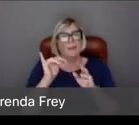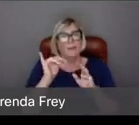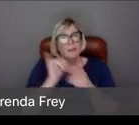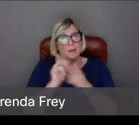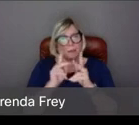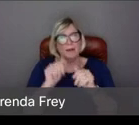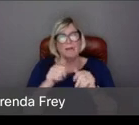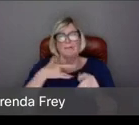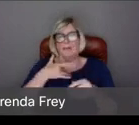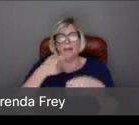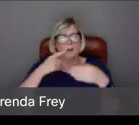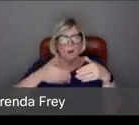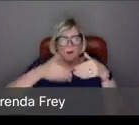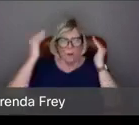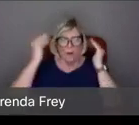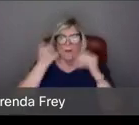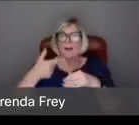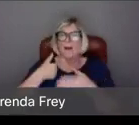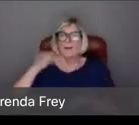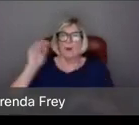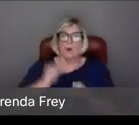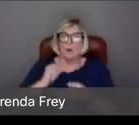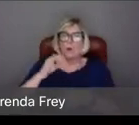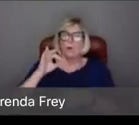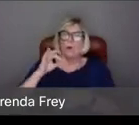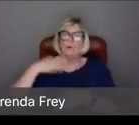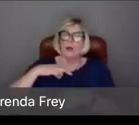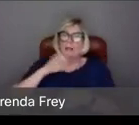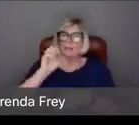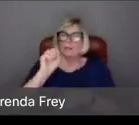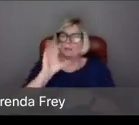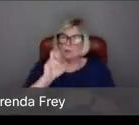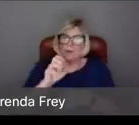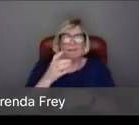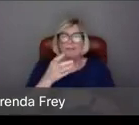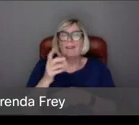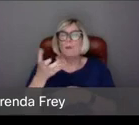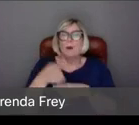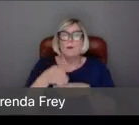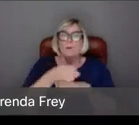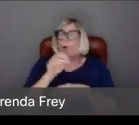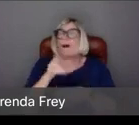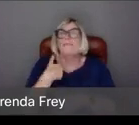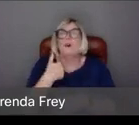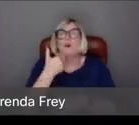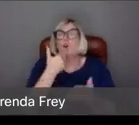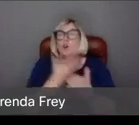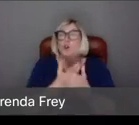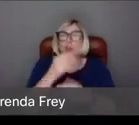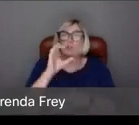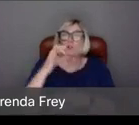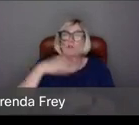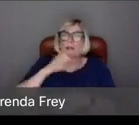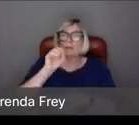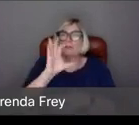when they find out that they have a low credit score and they want to improve it, even if it's a good credit score and they want to improve it. It's